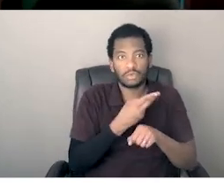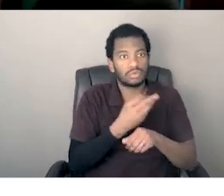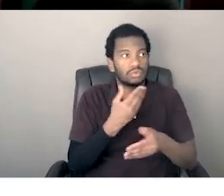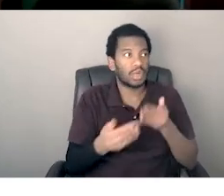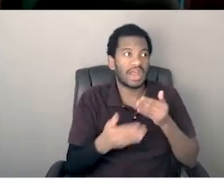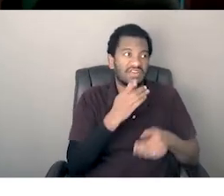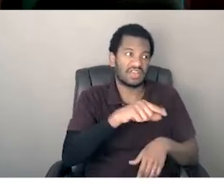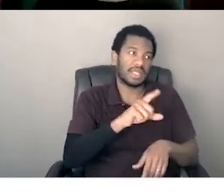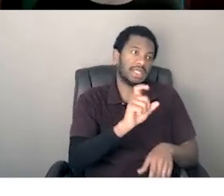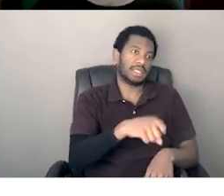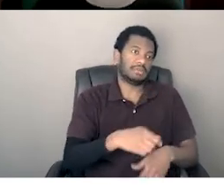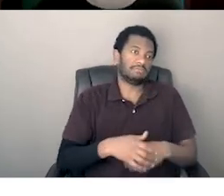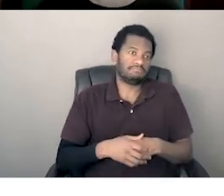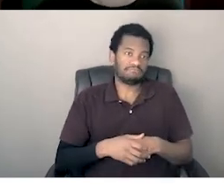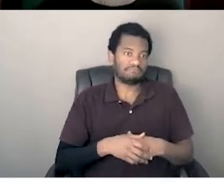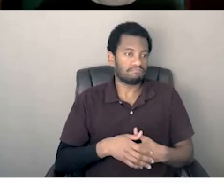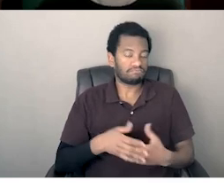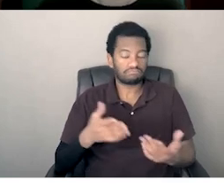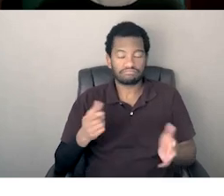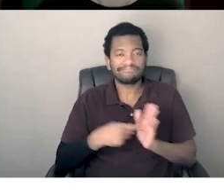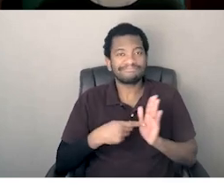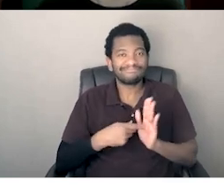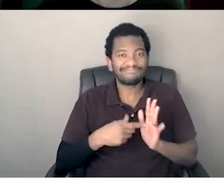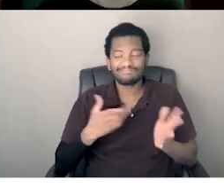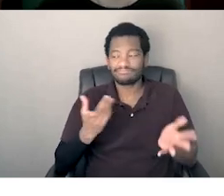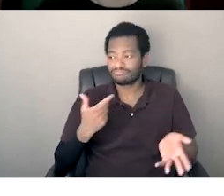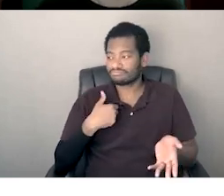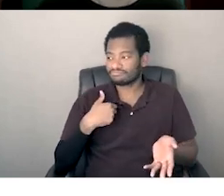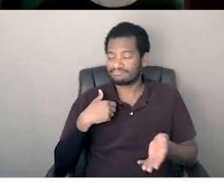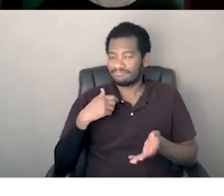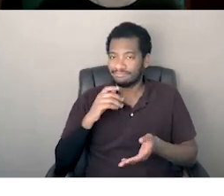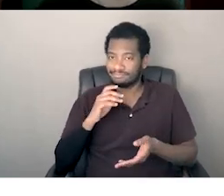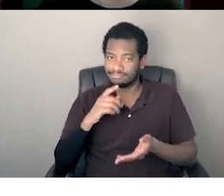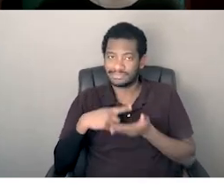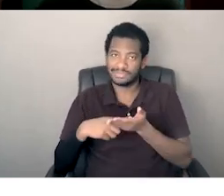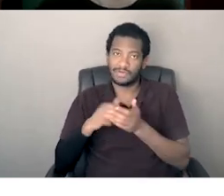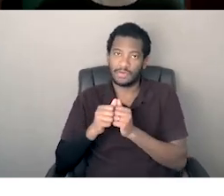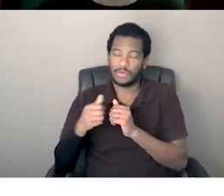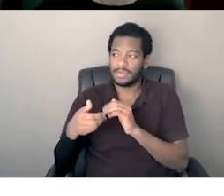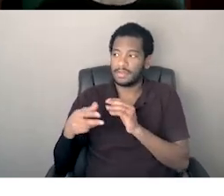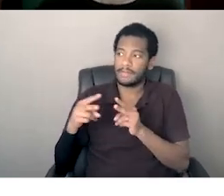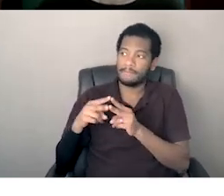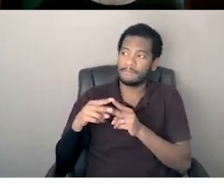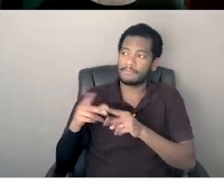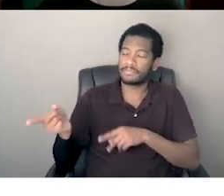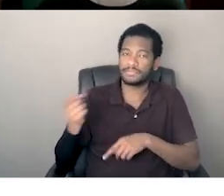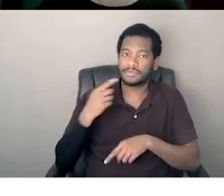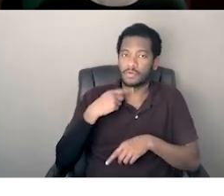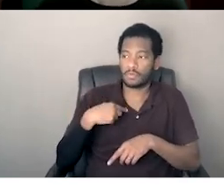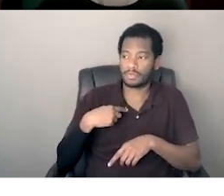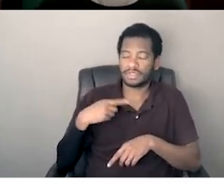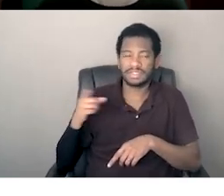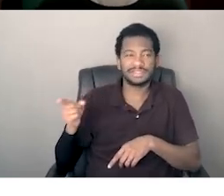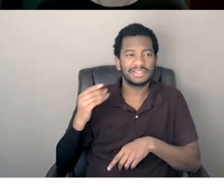So a couple examples of this. I was talking with a partner who shared with me that she knew somebody